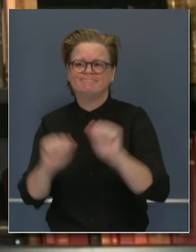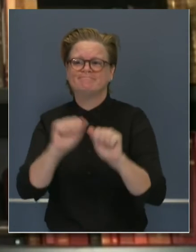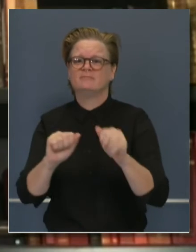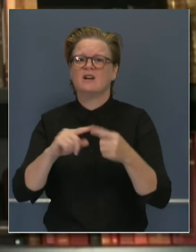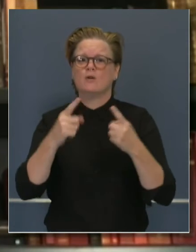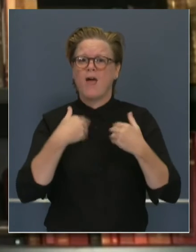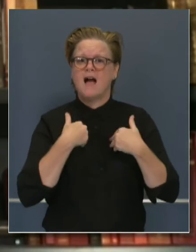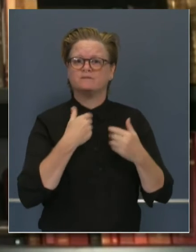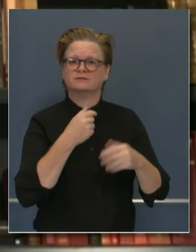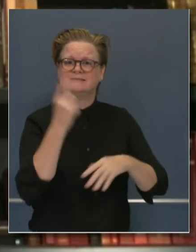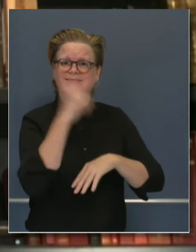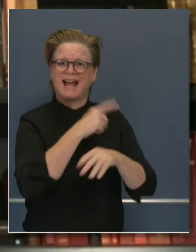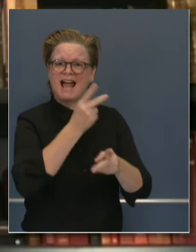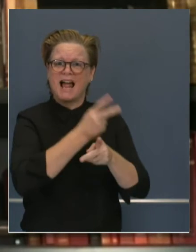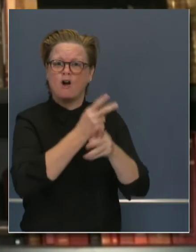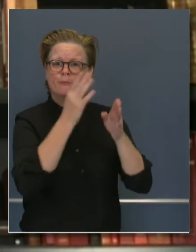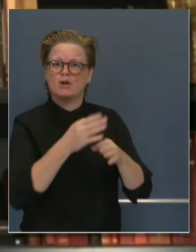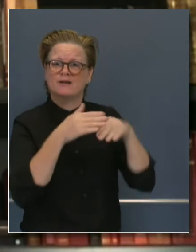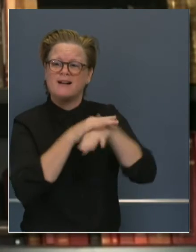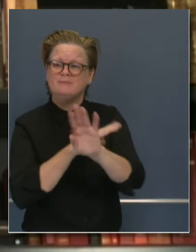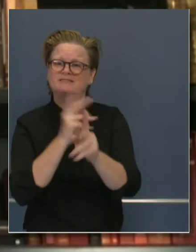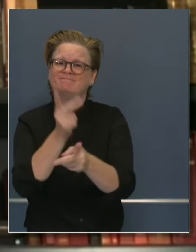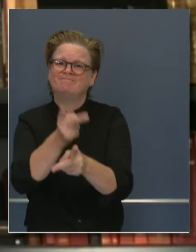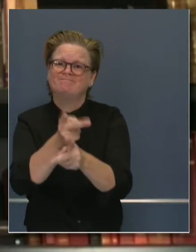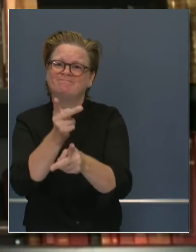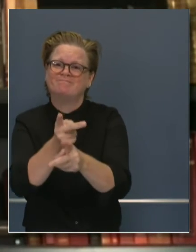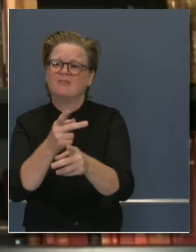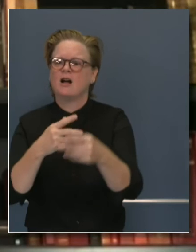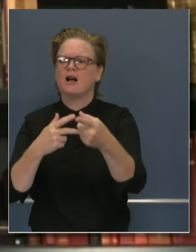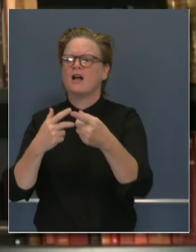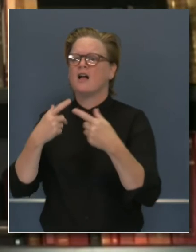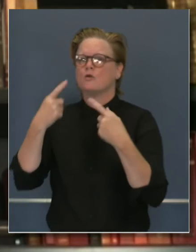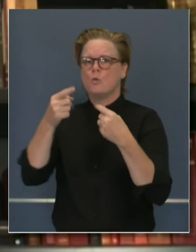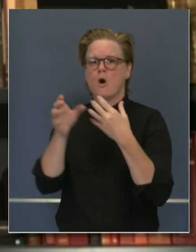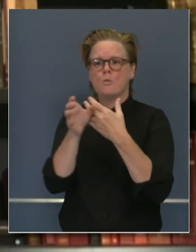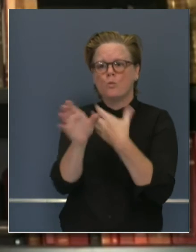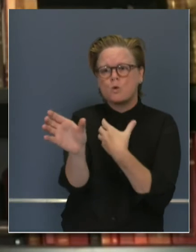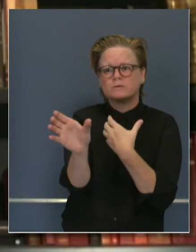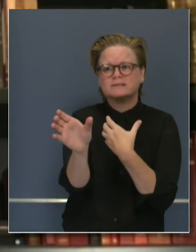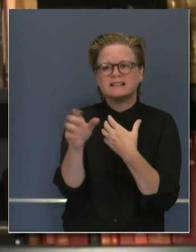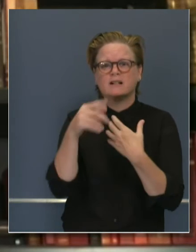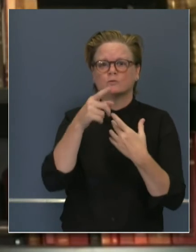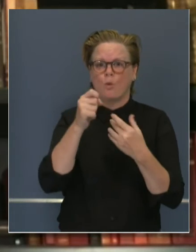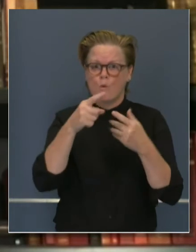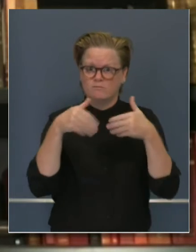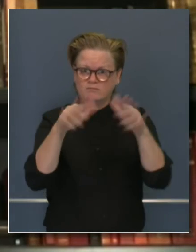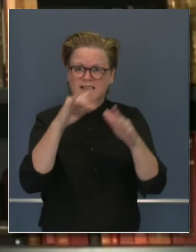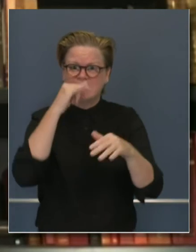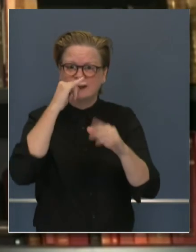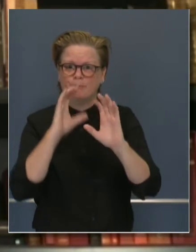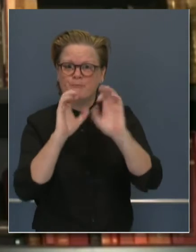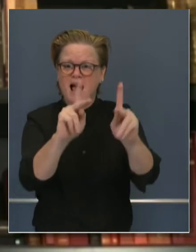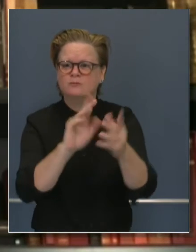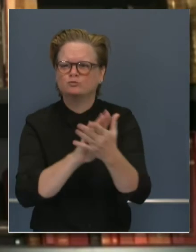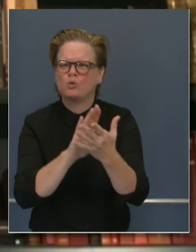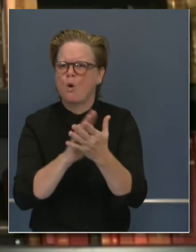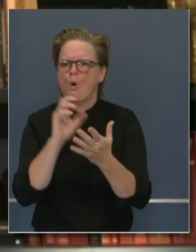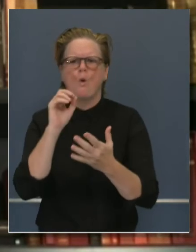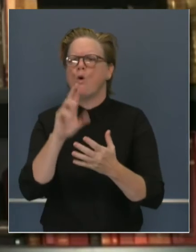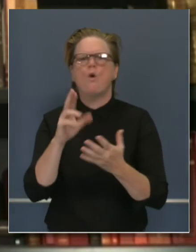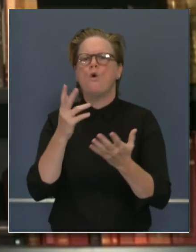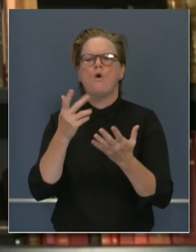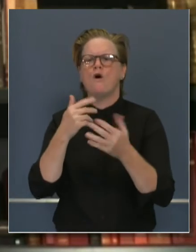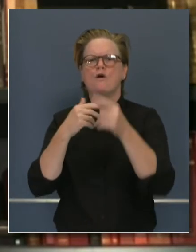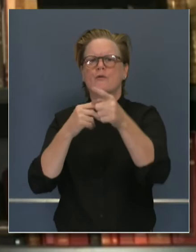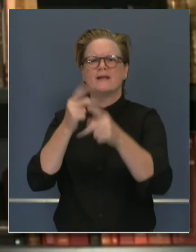children back to school when they're done, or does this give you second thought, given that one of your children was exposed by a classmate? Yeah, the school made that decision